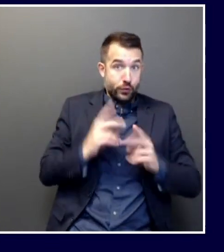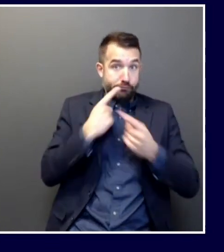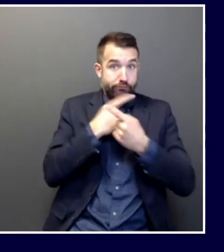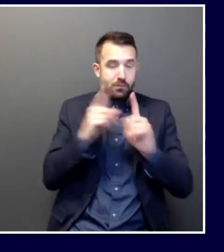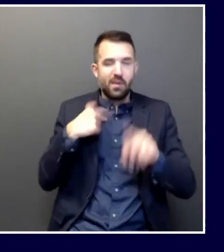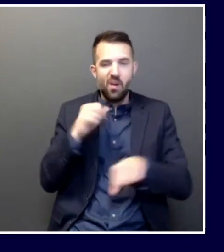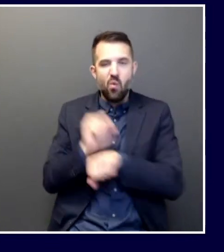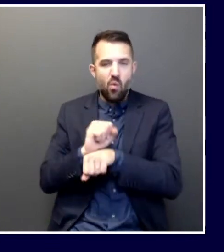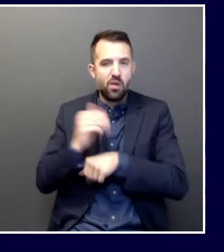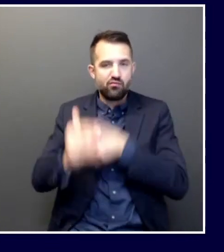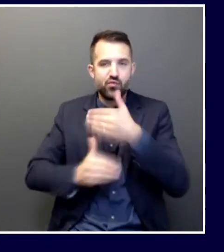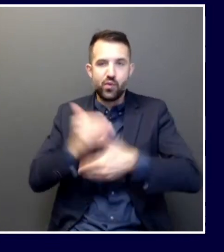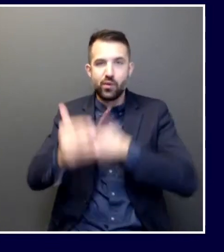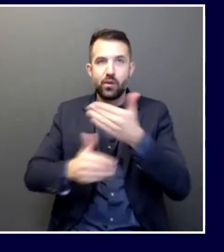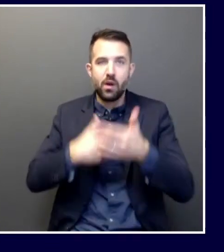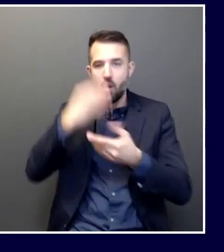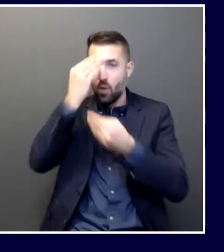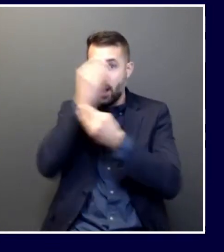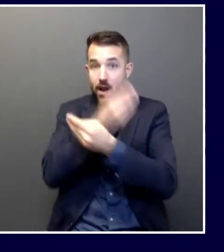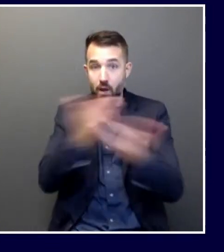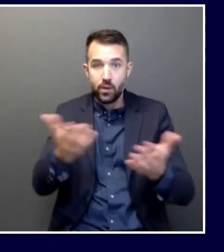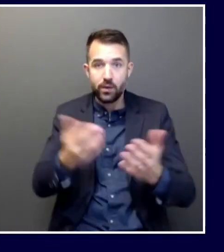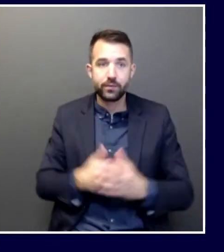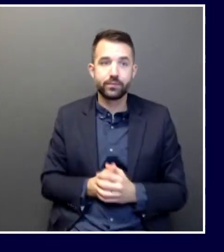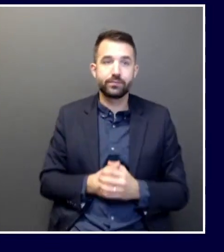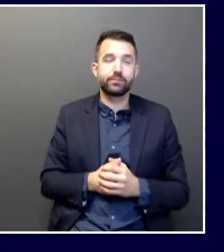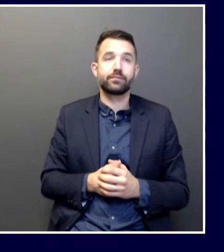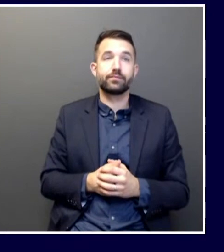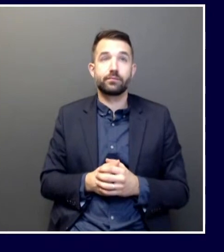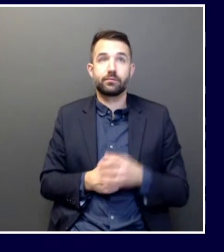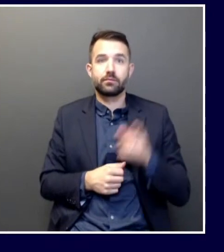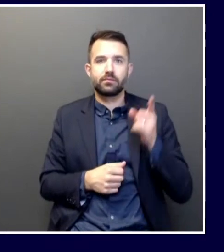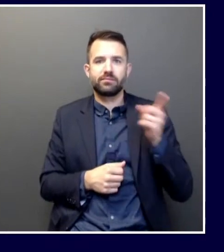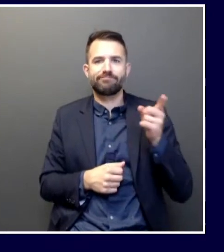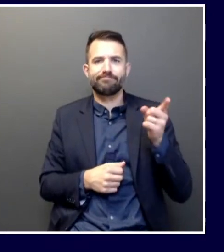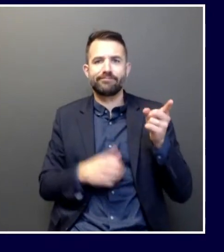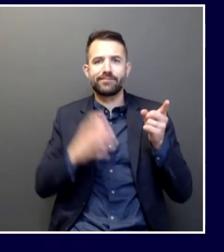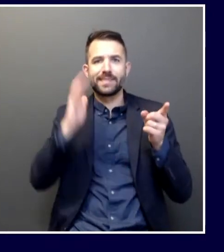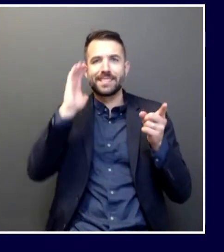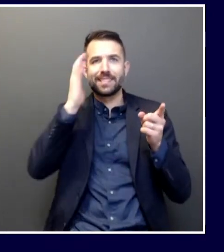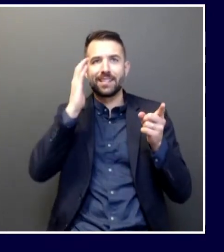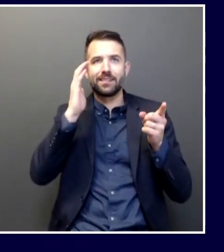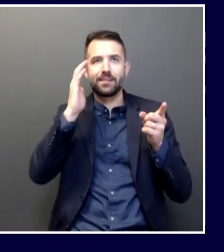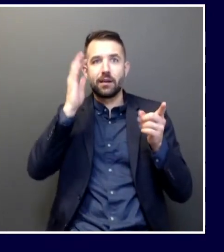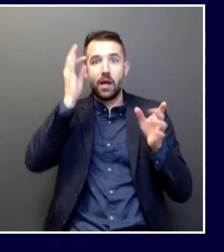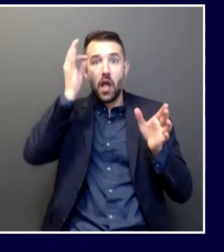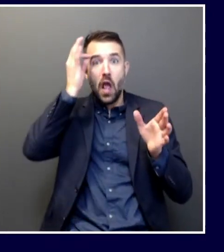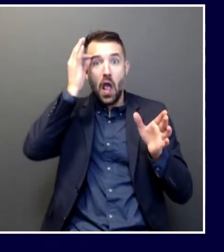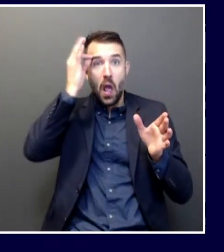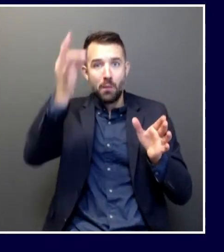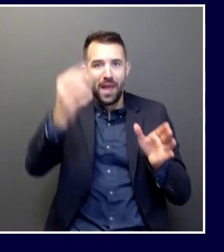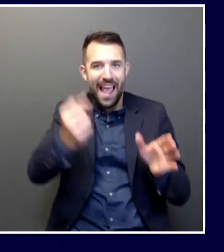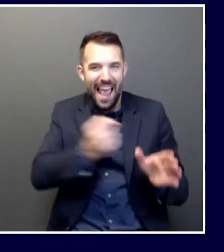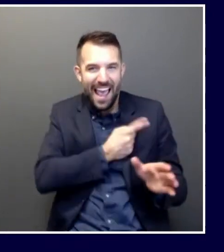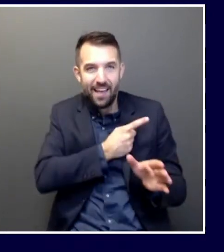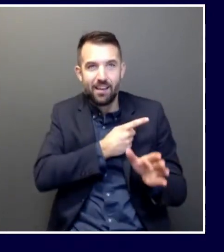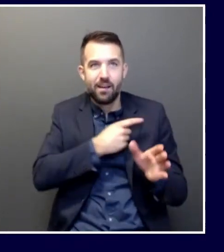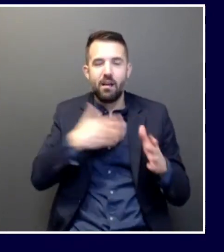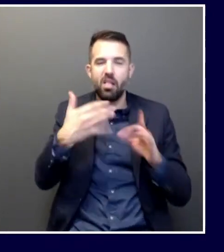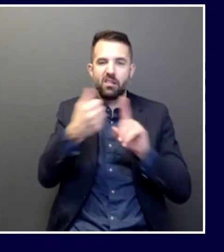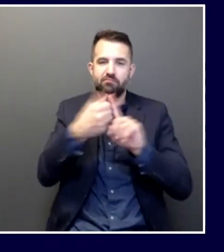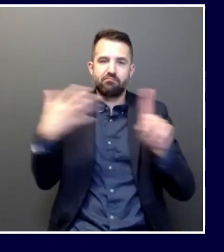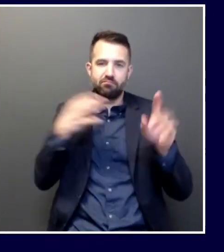awareness, I think you're on this, but the testing predominantly applies right